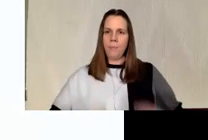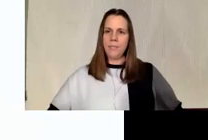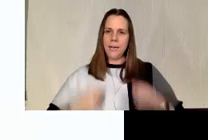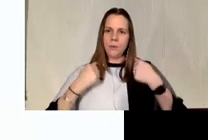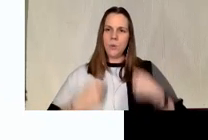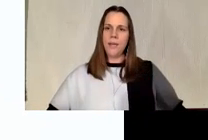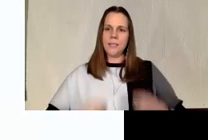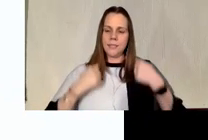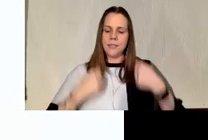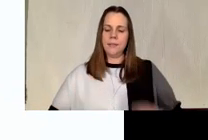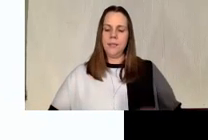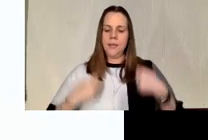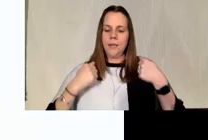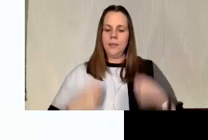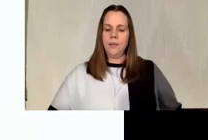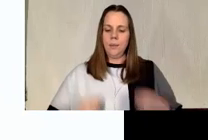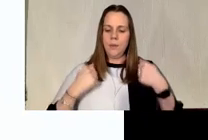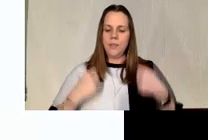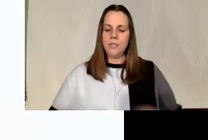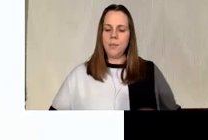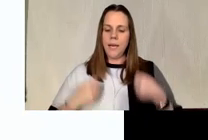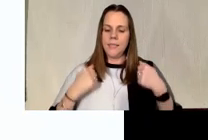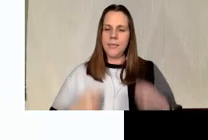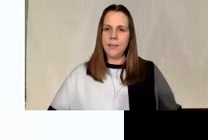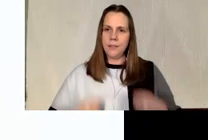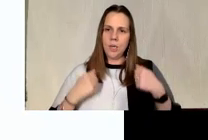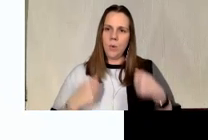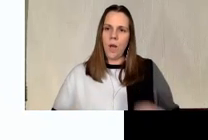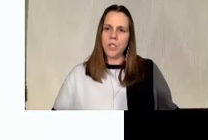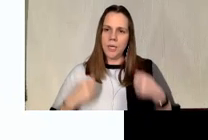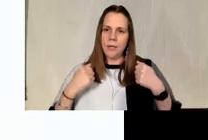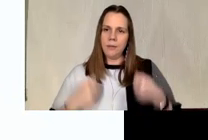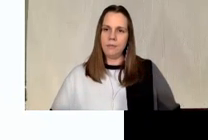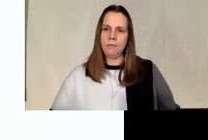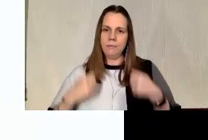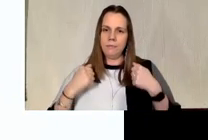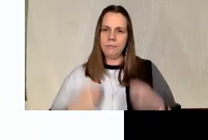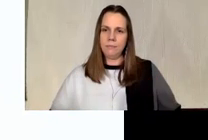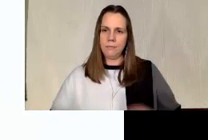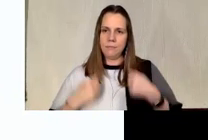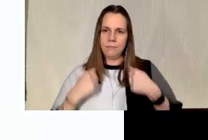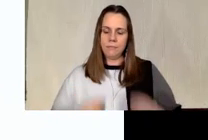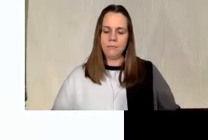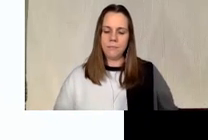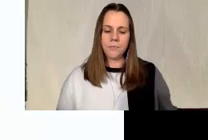and go up and down twice, about symbolizing, you know, washing.